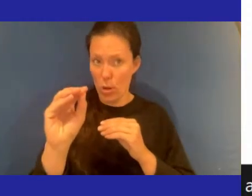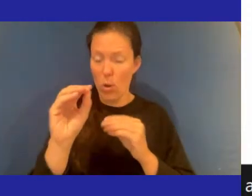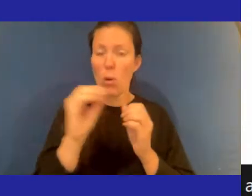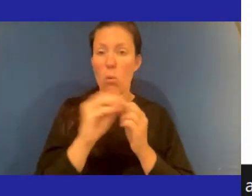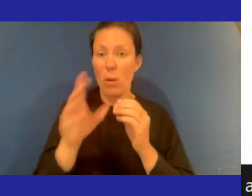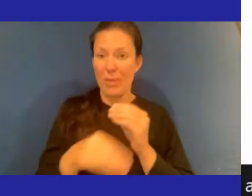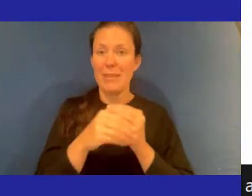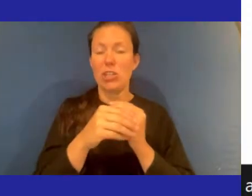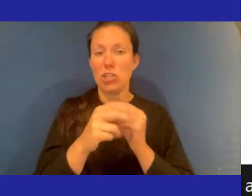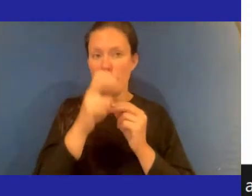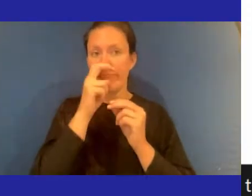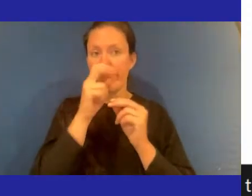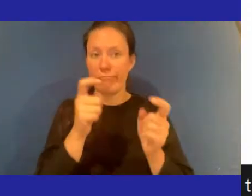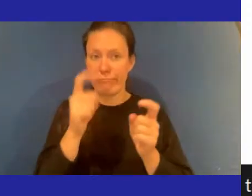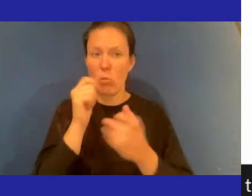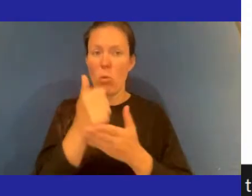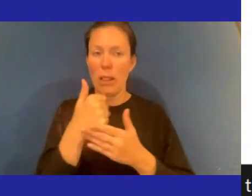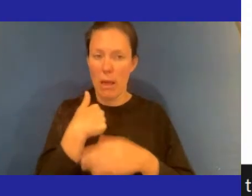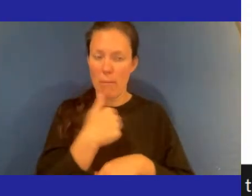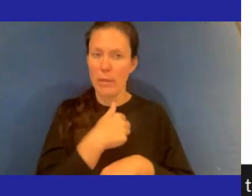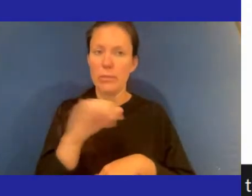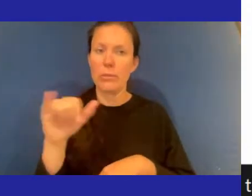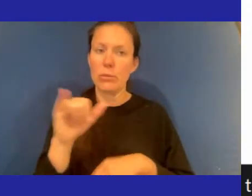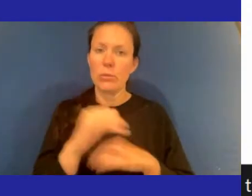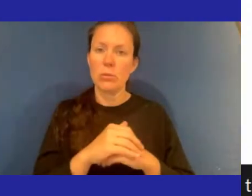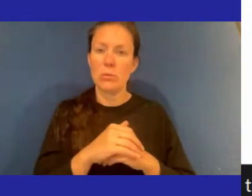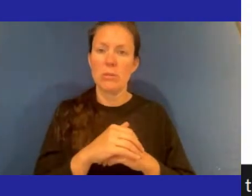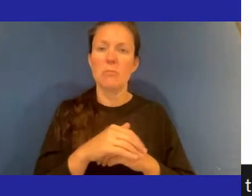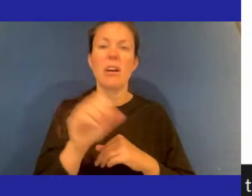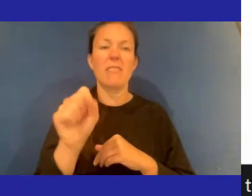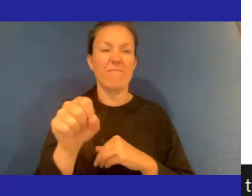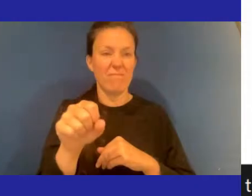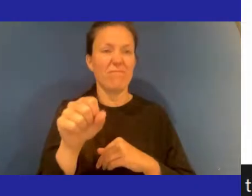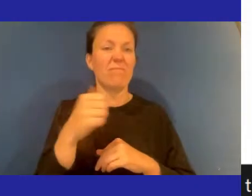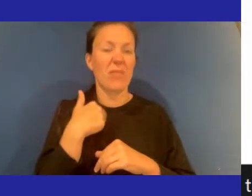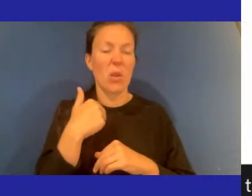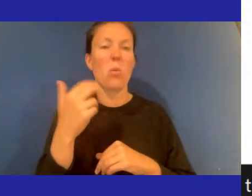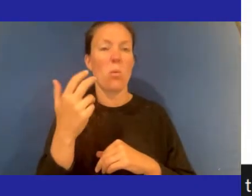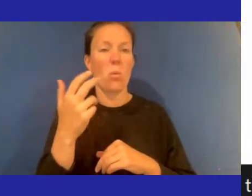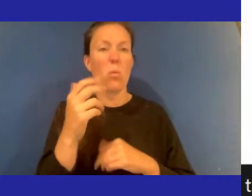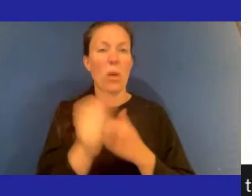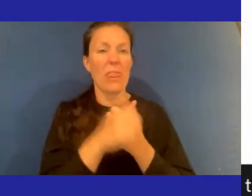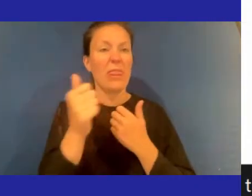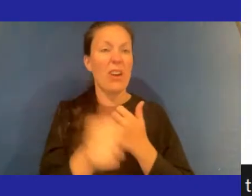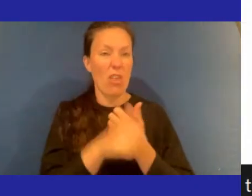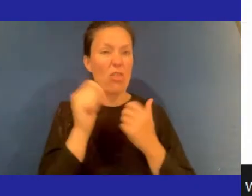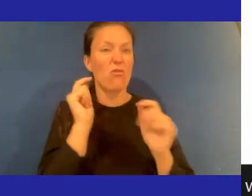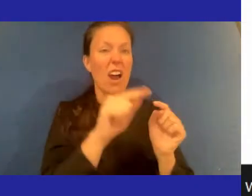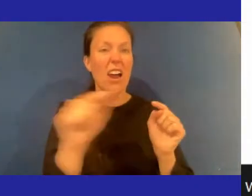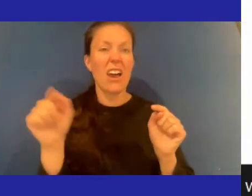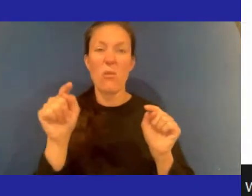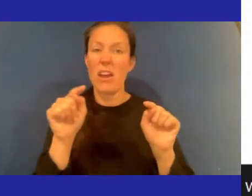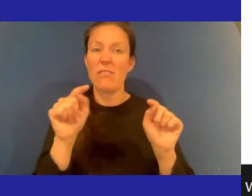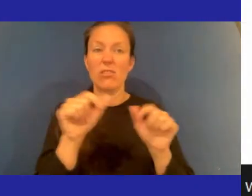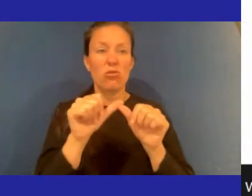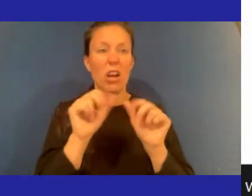with that. But definitely there's been an update with our threat landscape. We constantly have to monitor and make sure we're